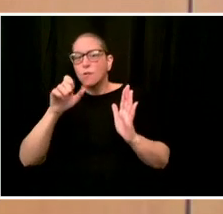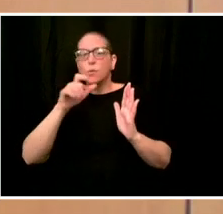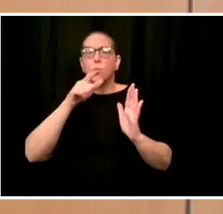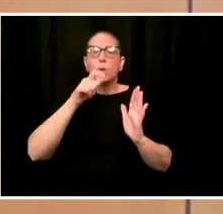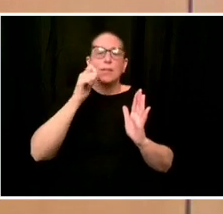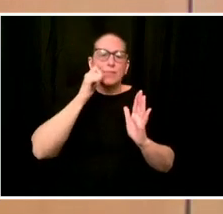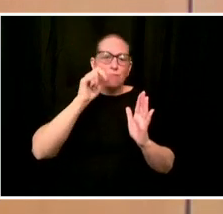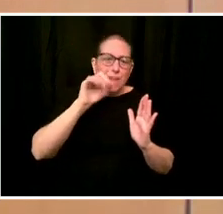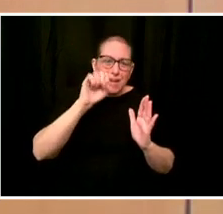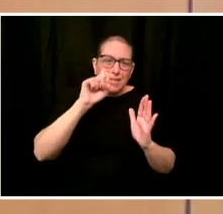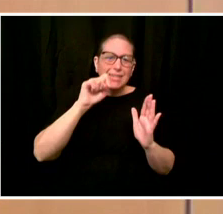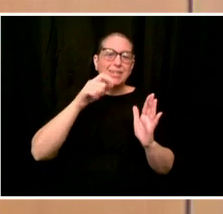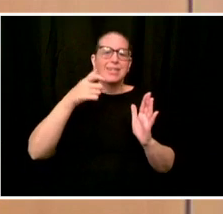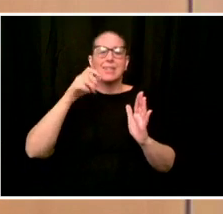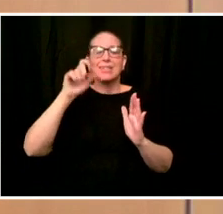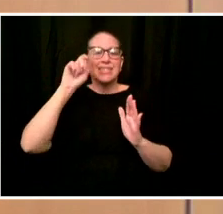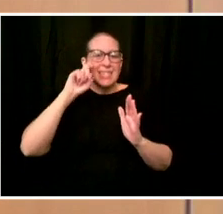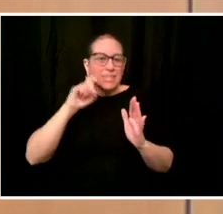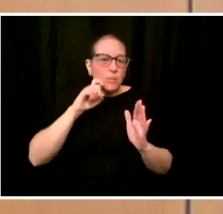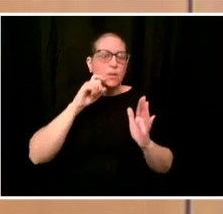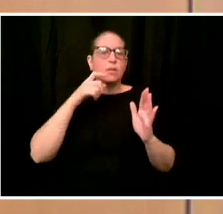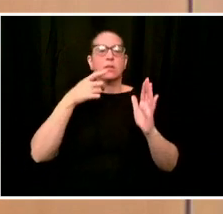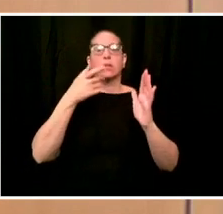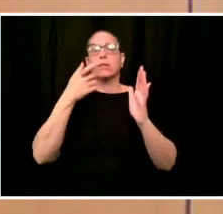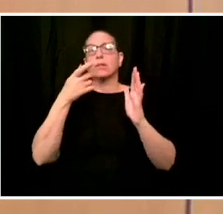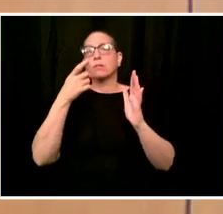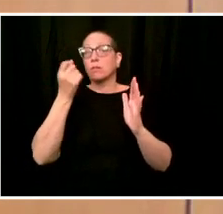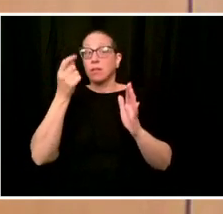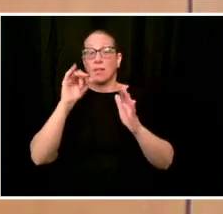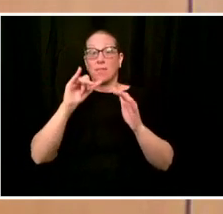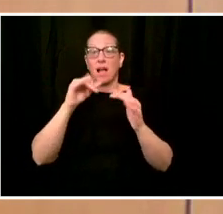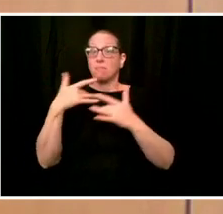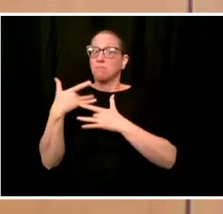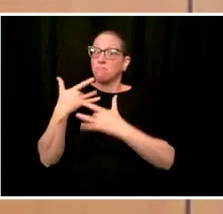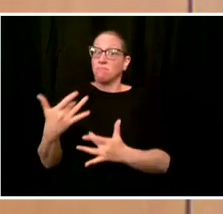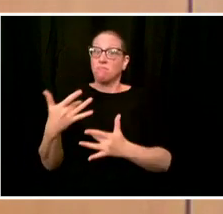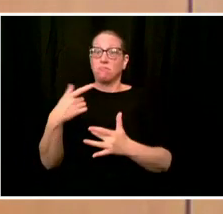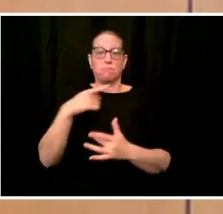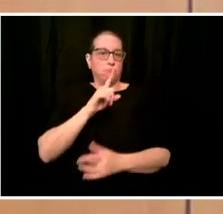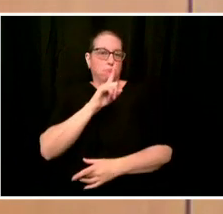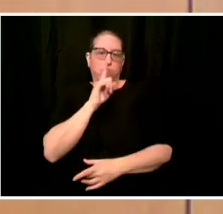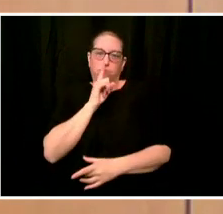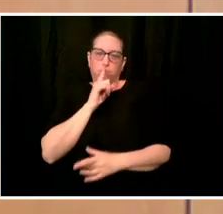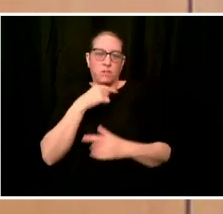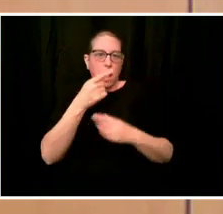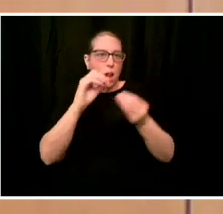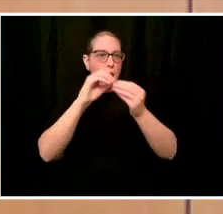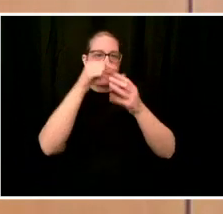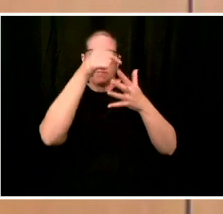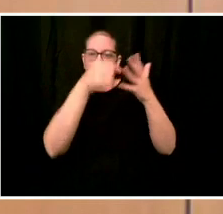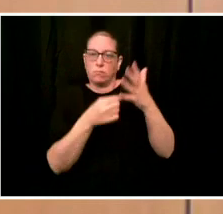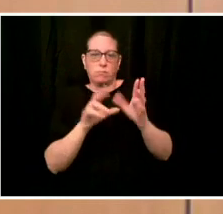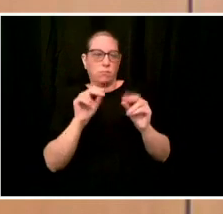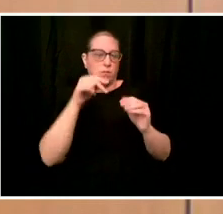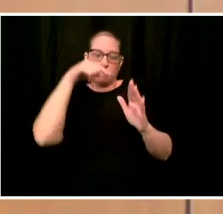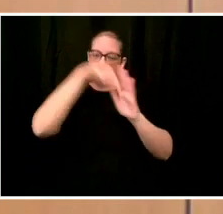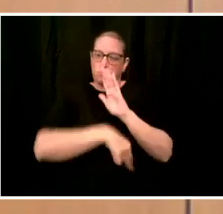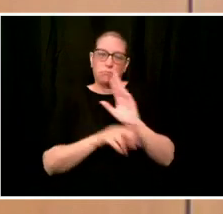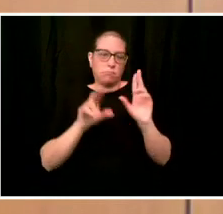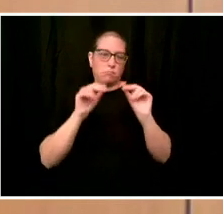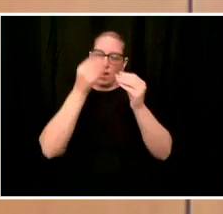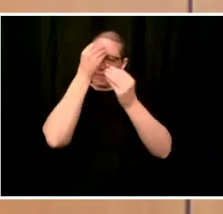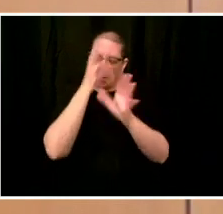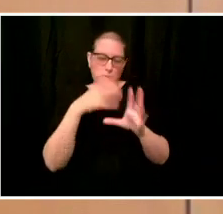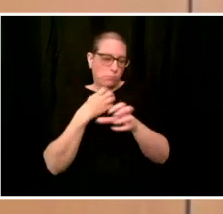to inform that our response. It was important for the city to know, to make sure that our messages